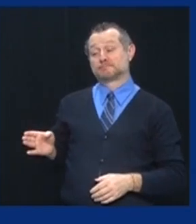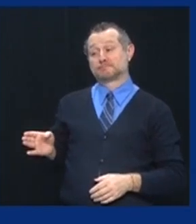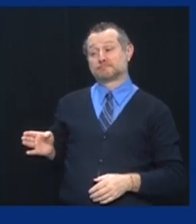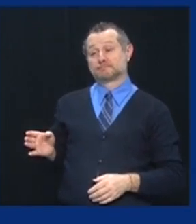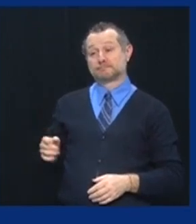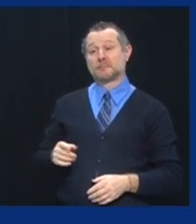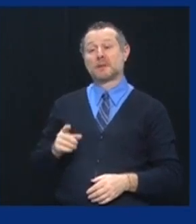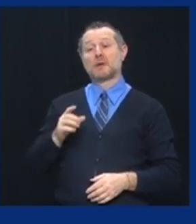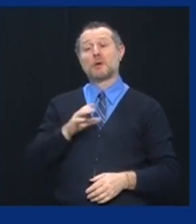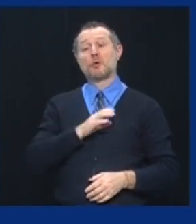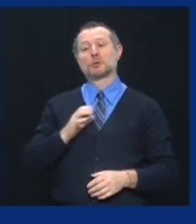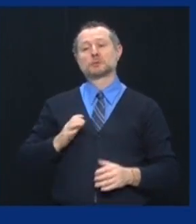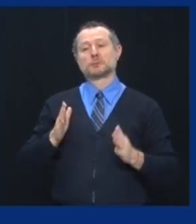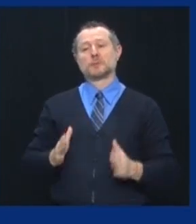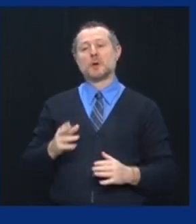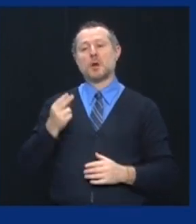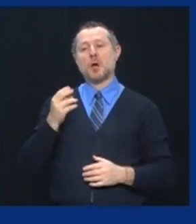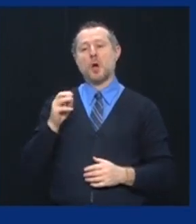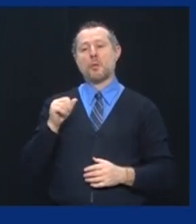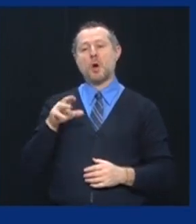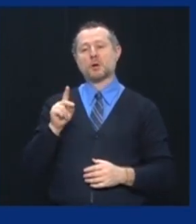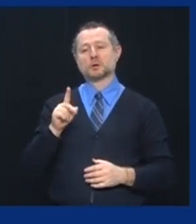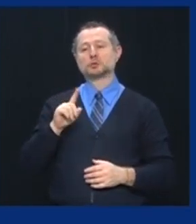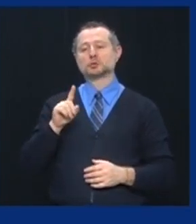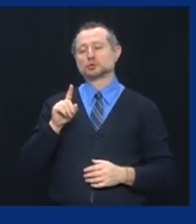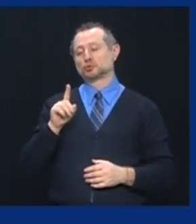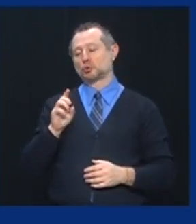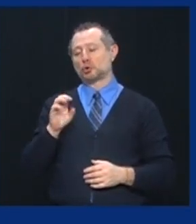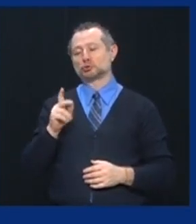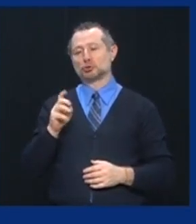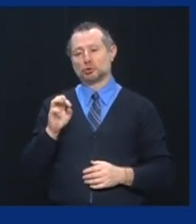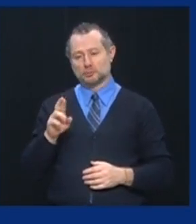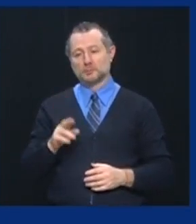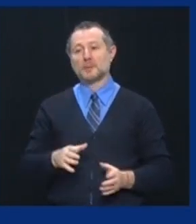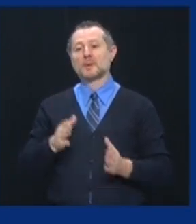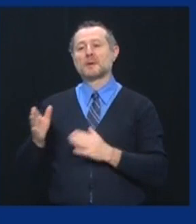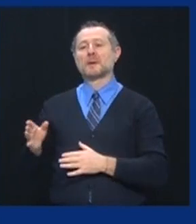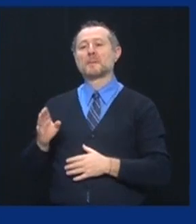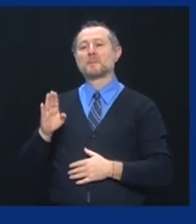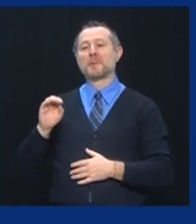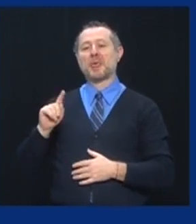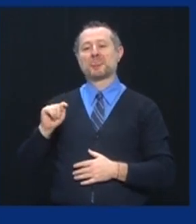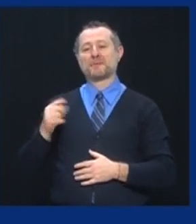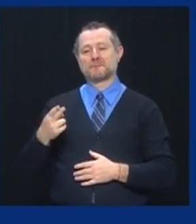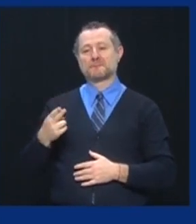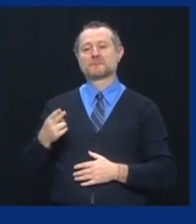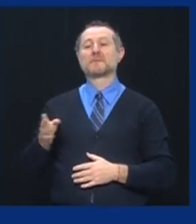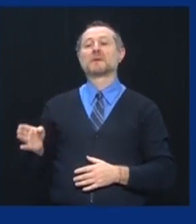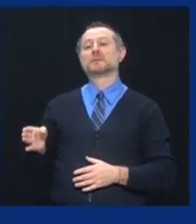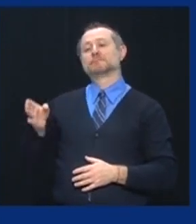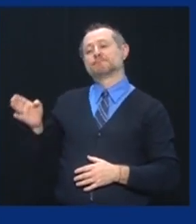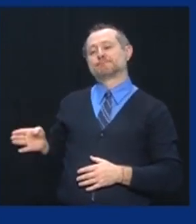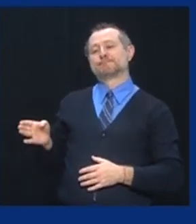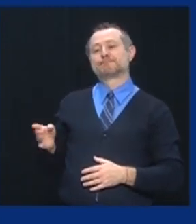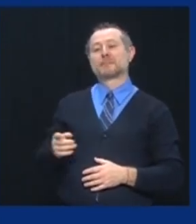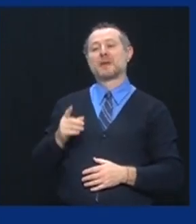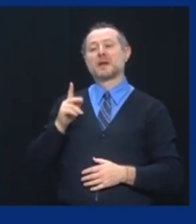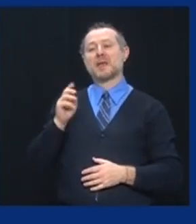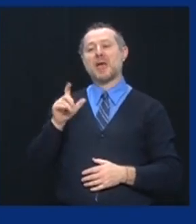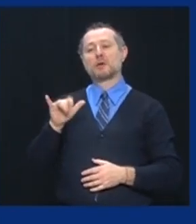Commissioner Howard Zucker, Beth Garvey, Special Counsel, Kelly Cummings, Director of Operations, Gareth Rhodes